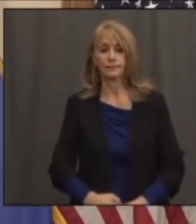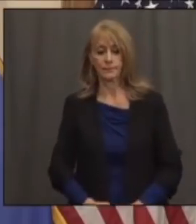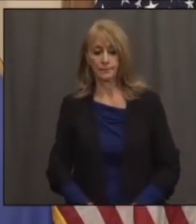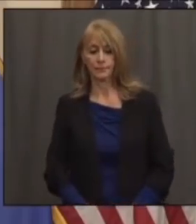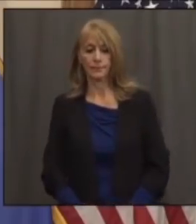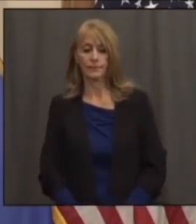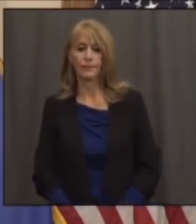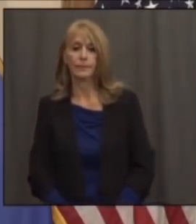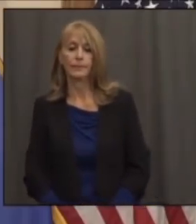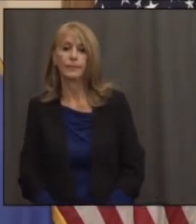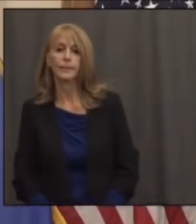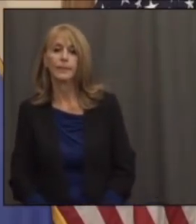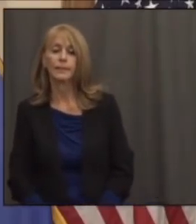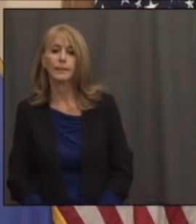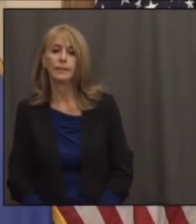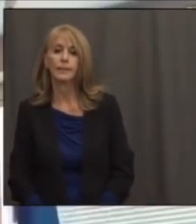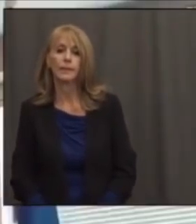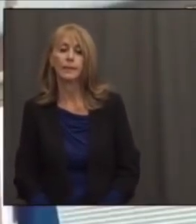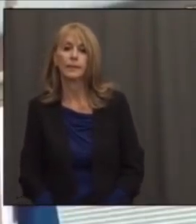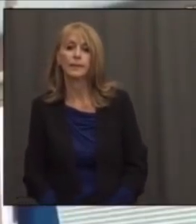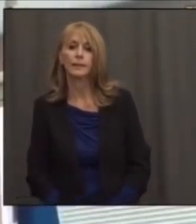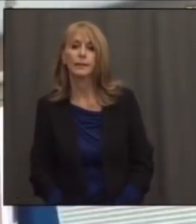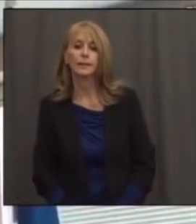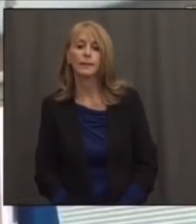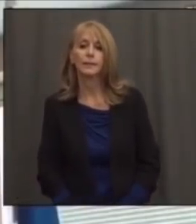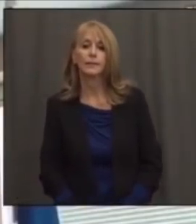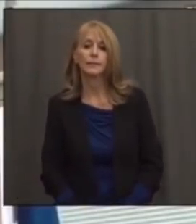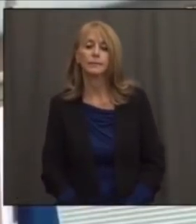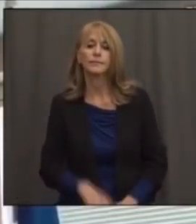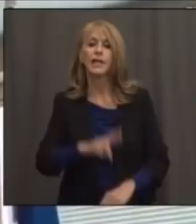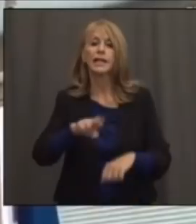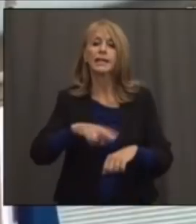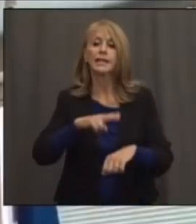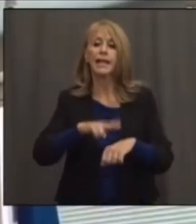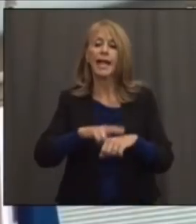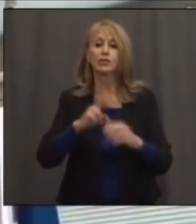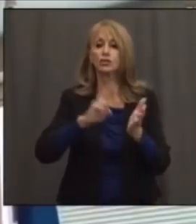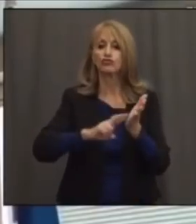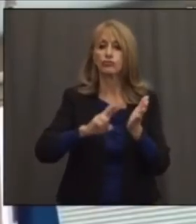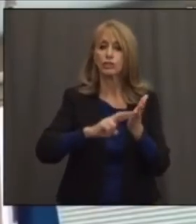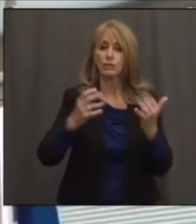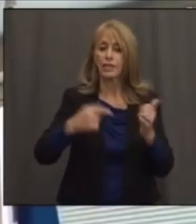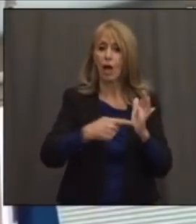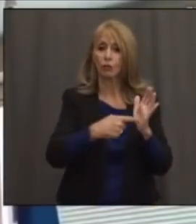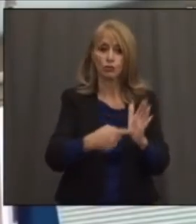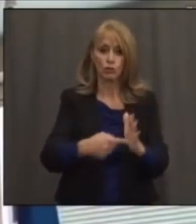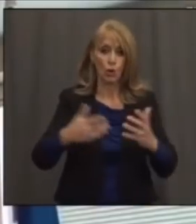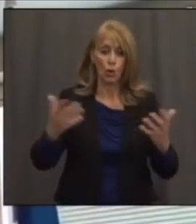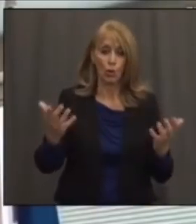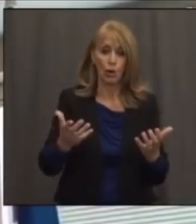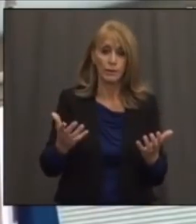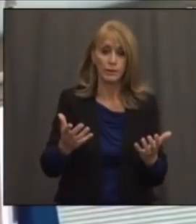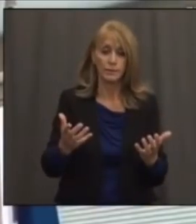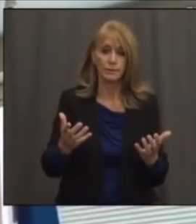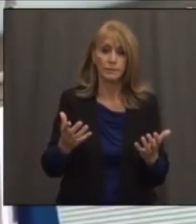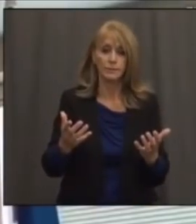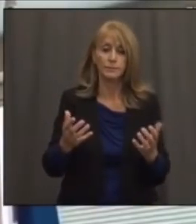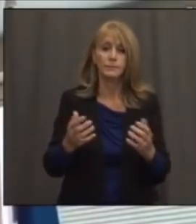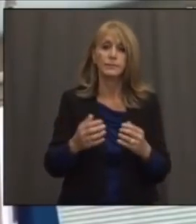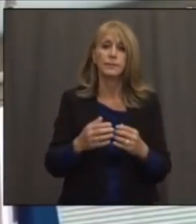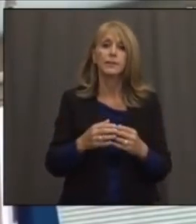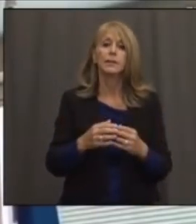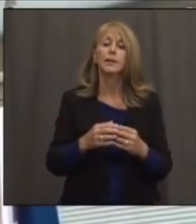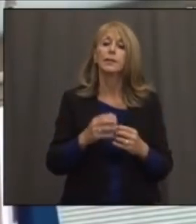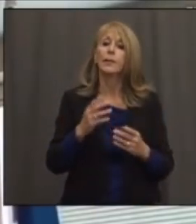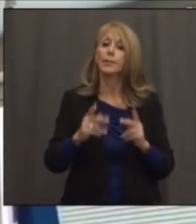I think what the research nationally is starting to show that many of the people who are reluctant, maybe